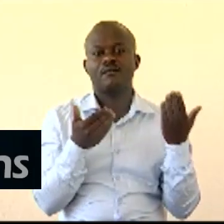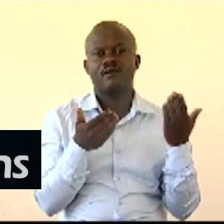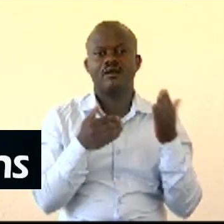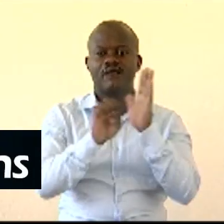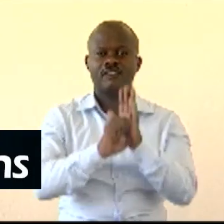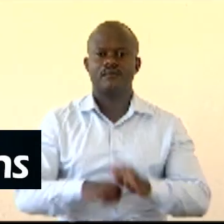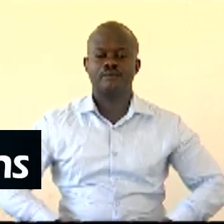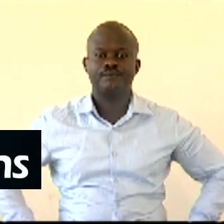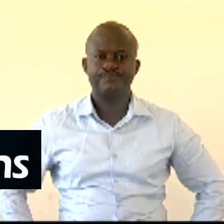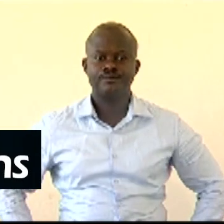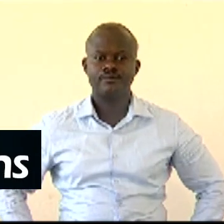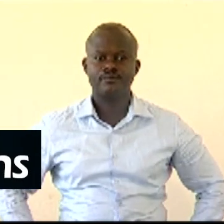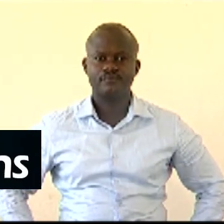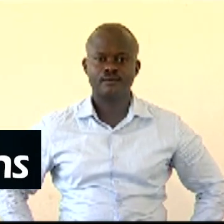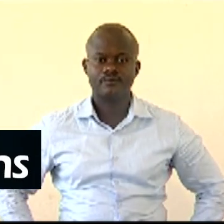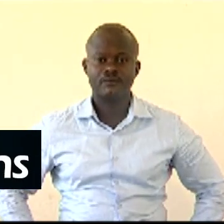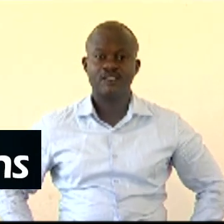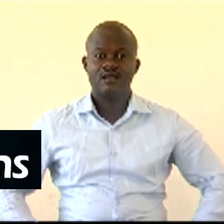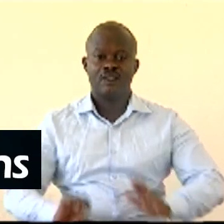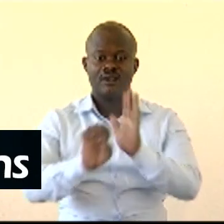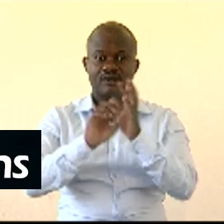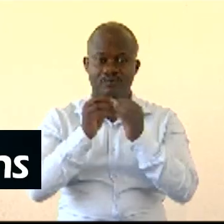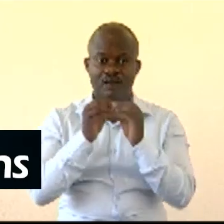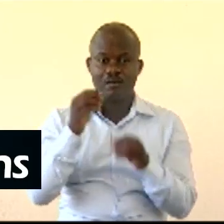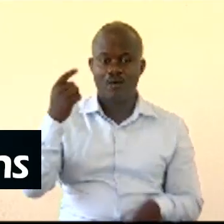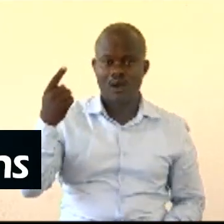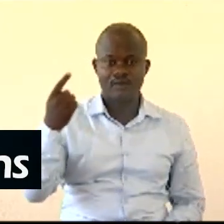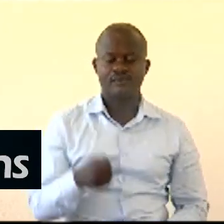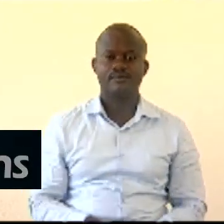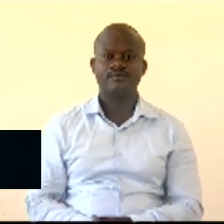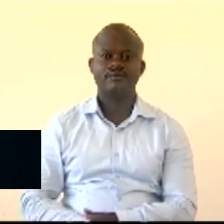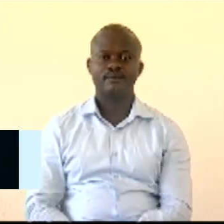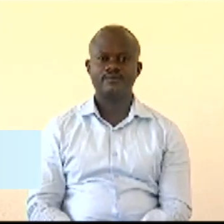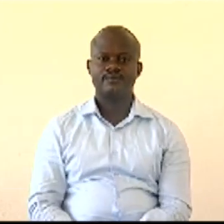example. Worked example number 1.